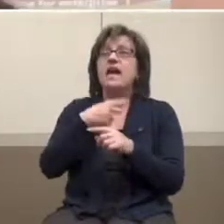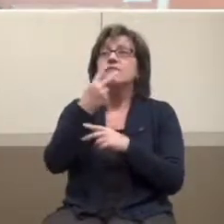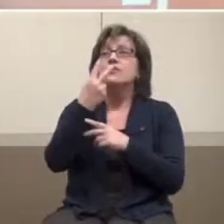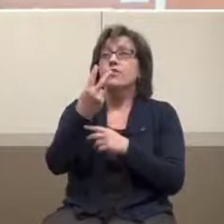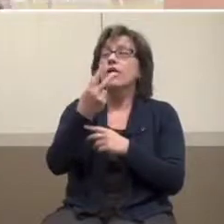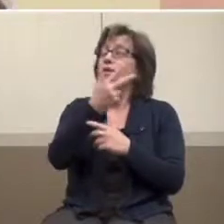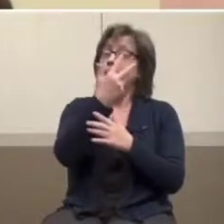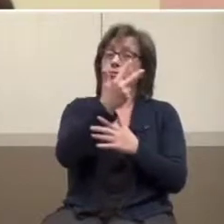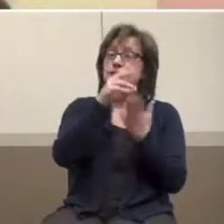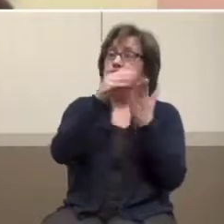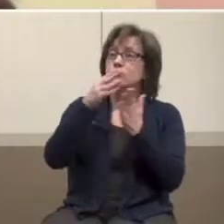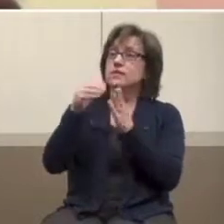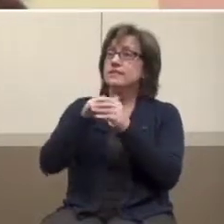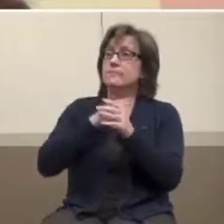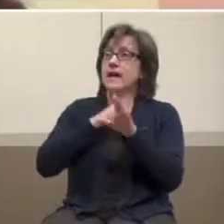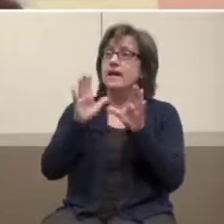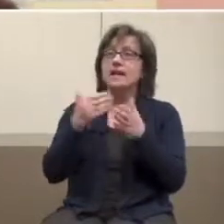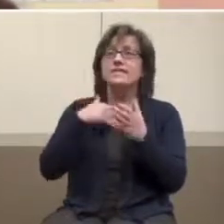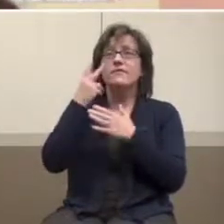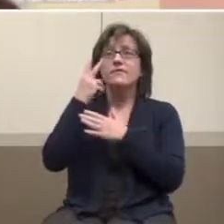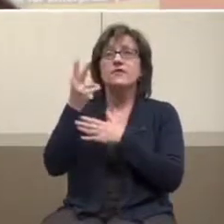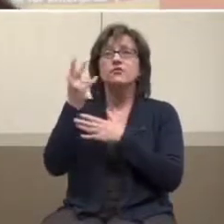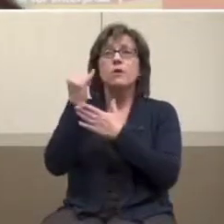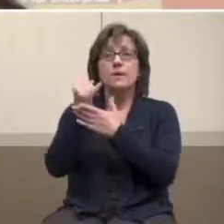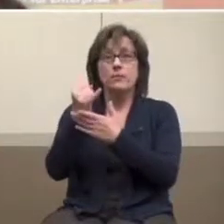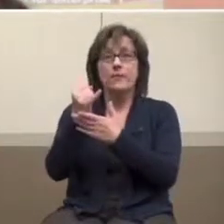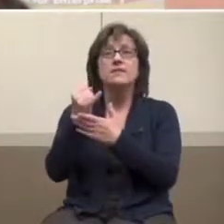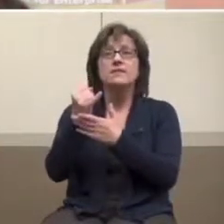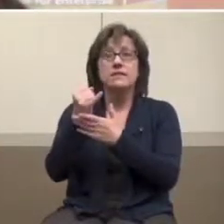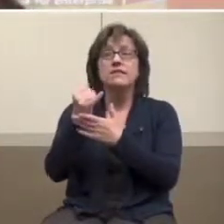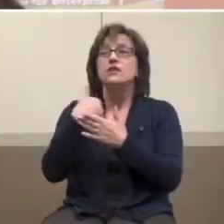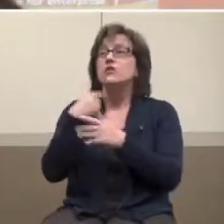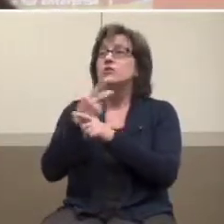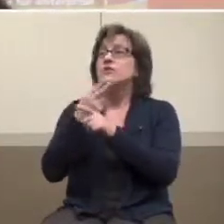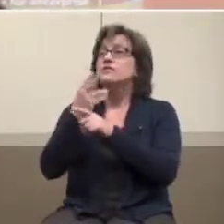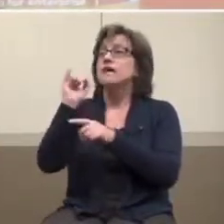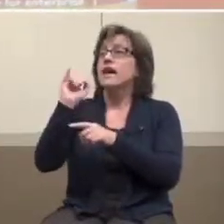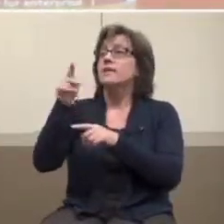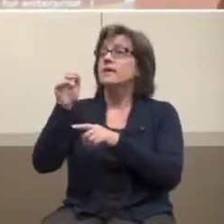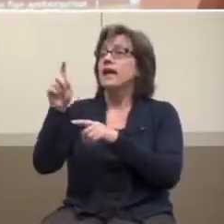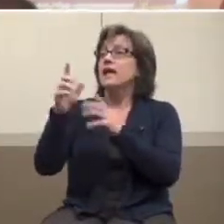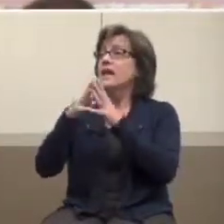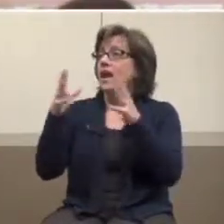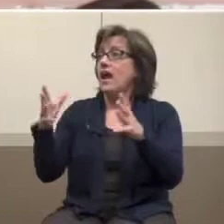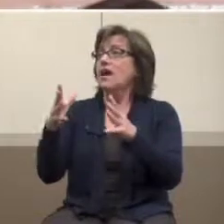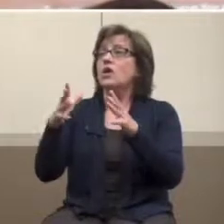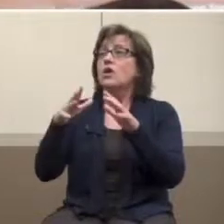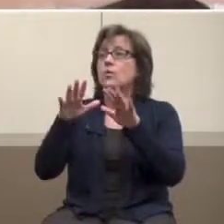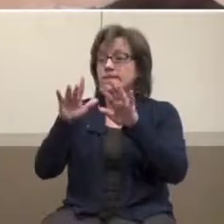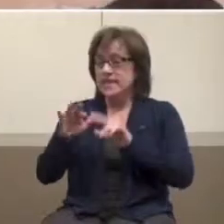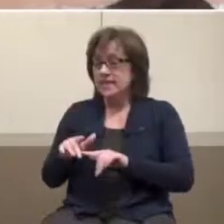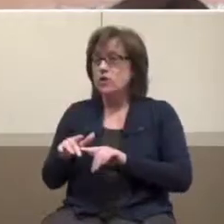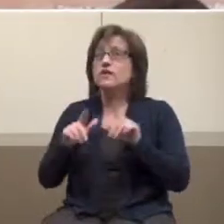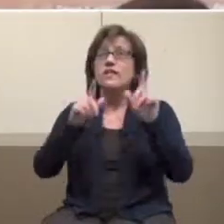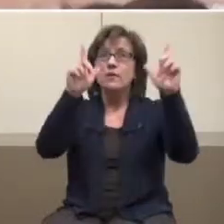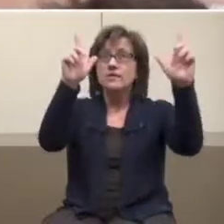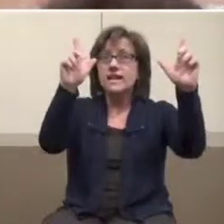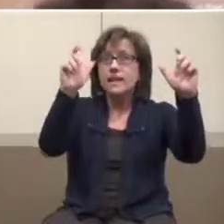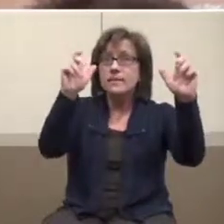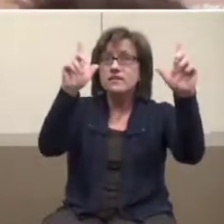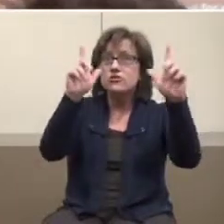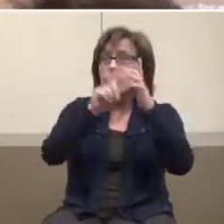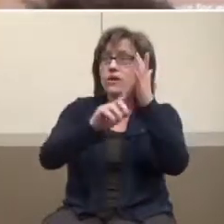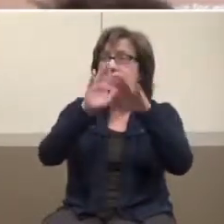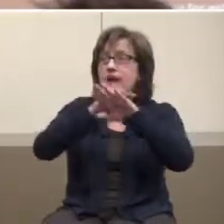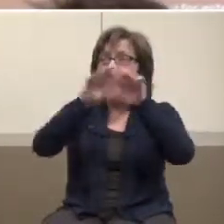impairments. And so we use the iPad a lot, because if we take notes or something, they'll take a picture of what's on the board, and then they'll zoom it